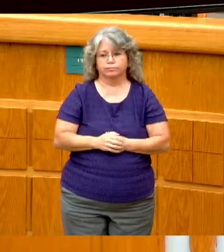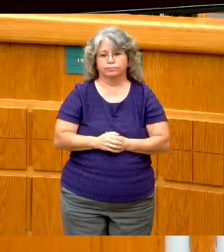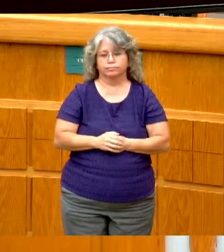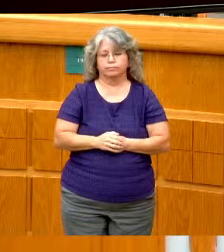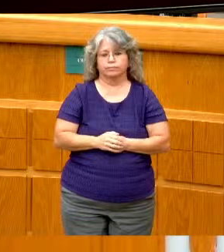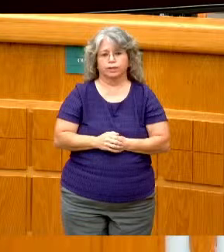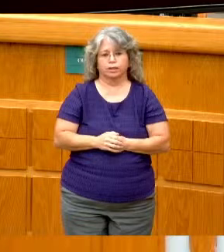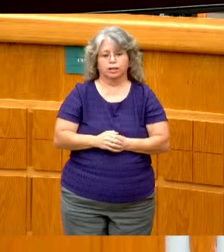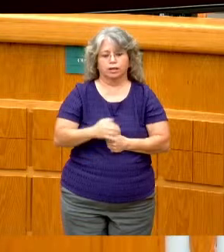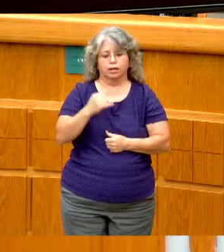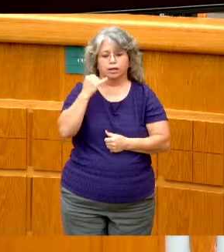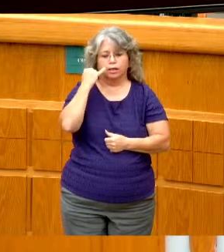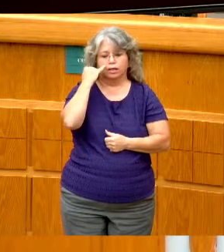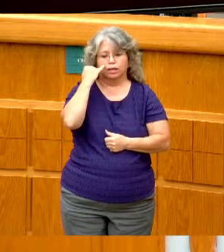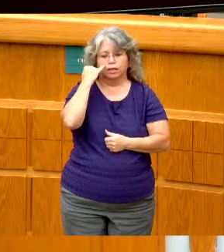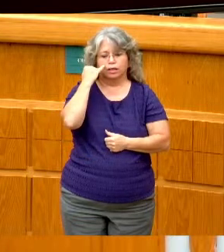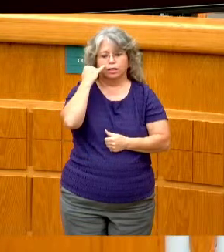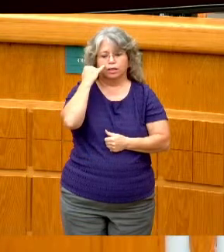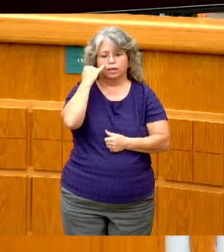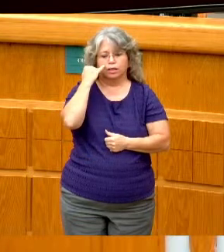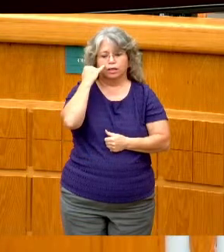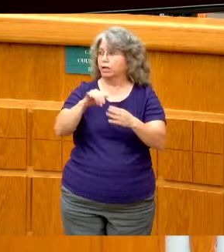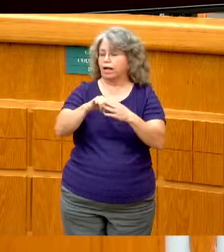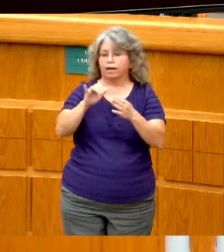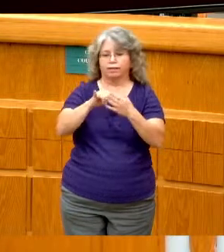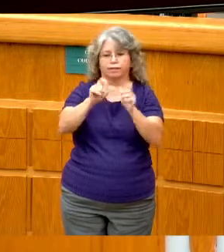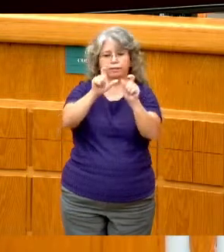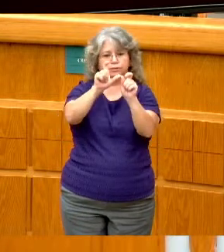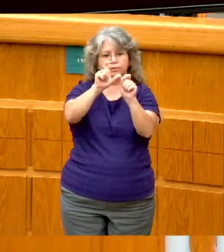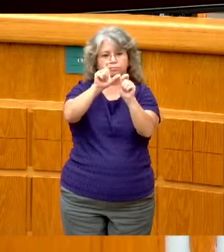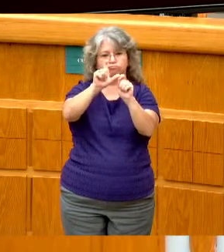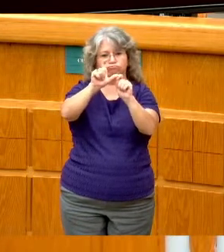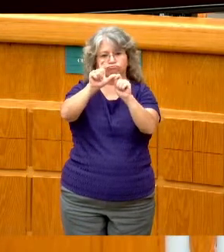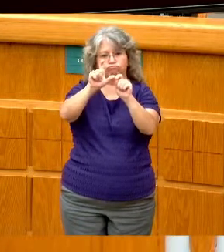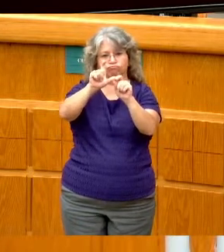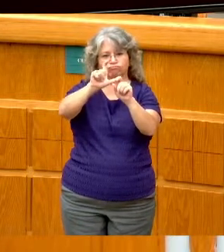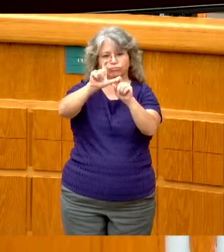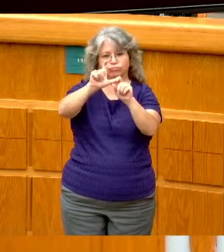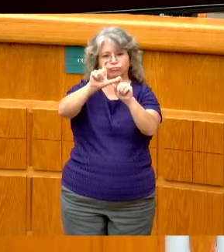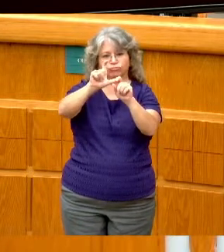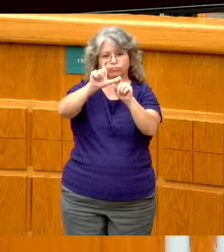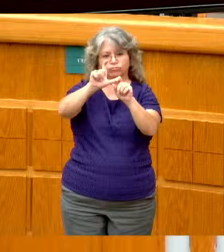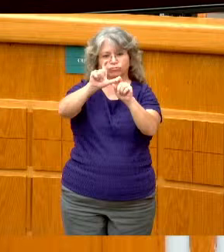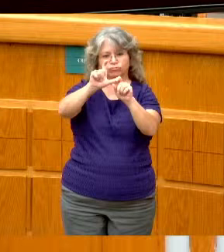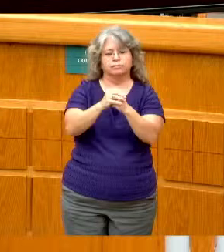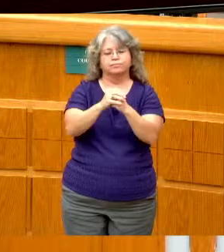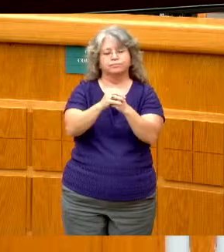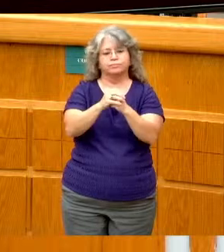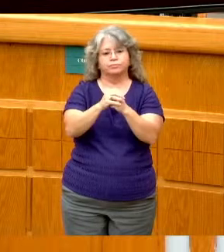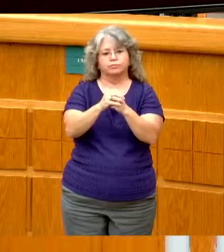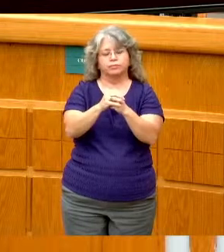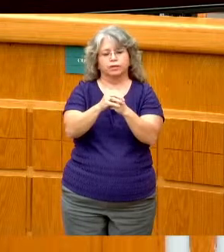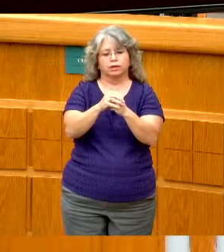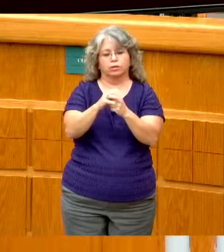If you look at the circle diagram, the pie diagram, you basically see that